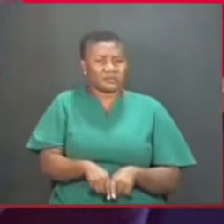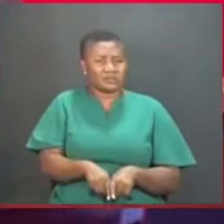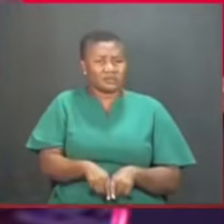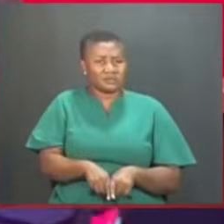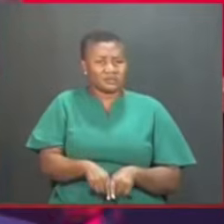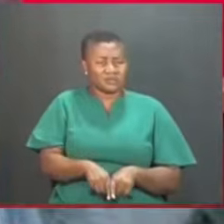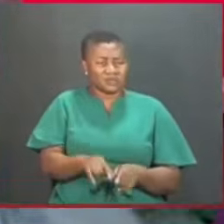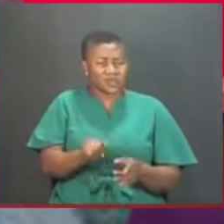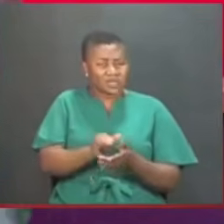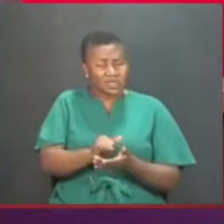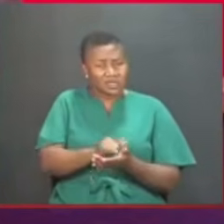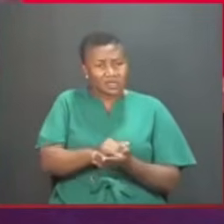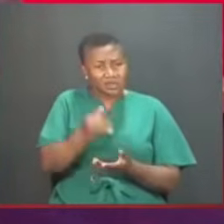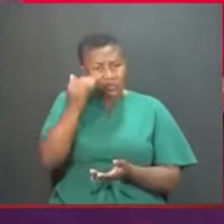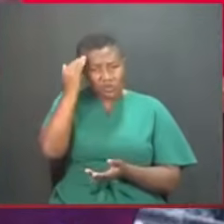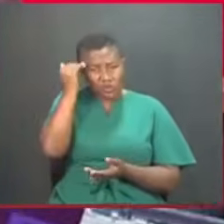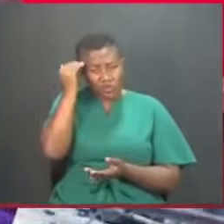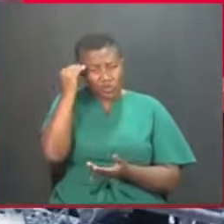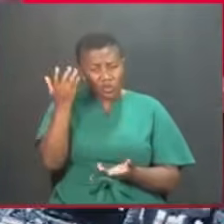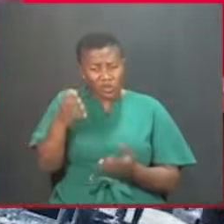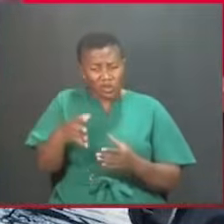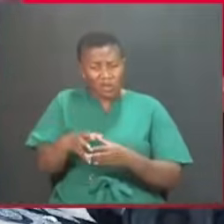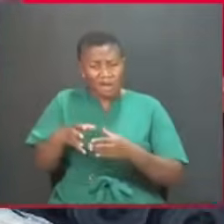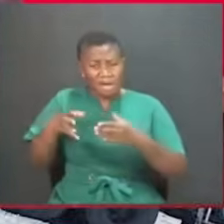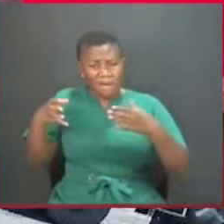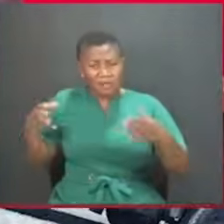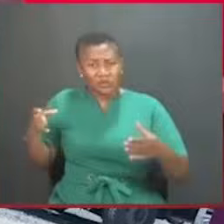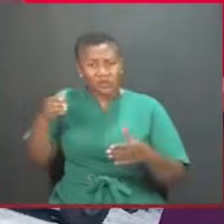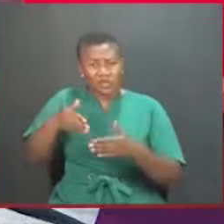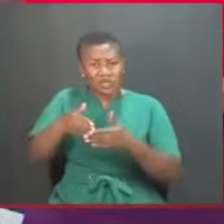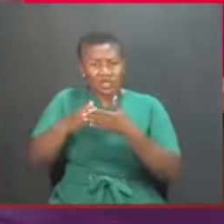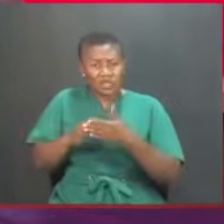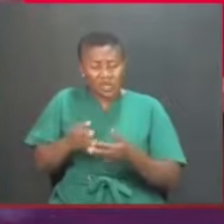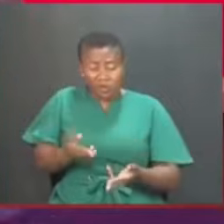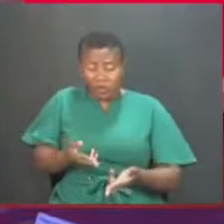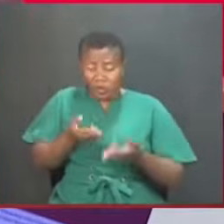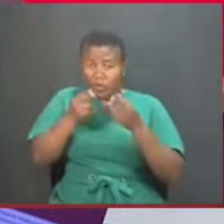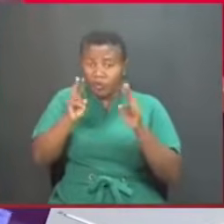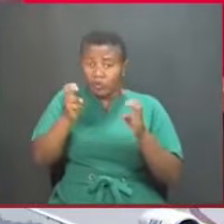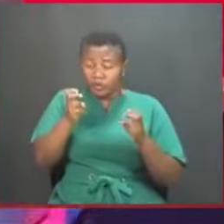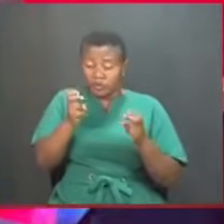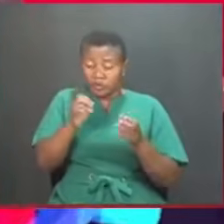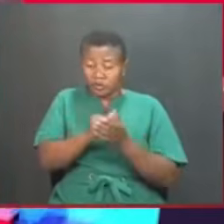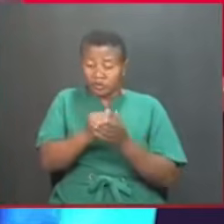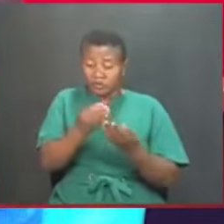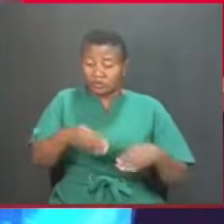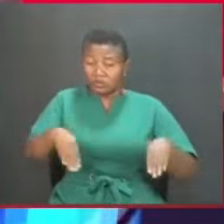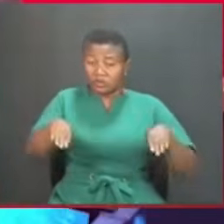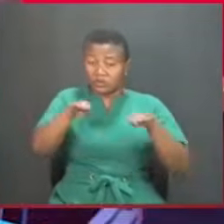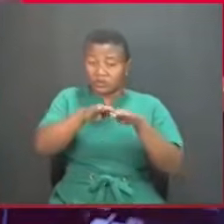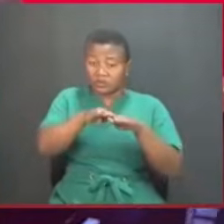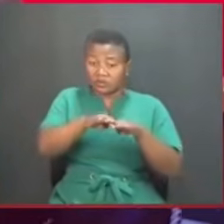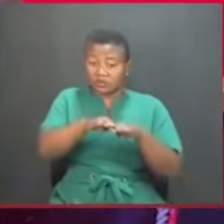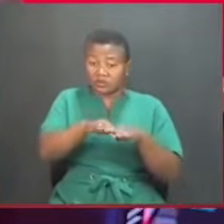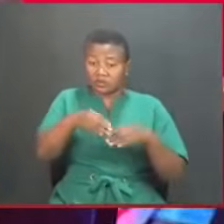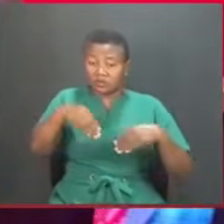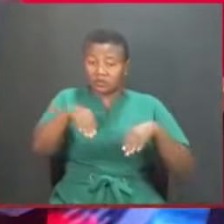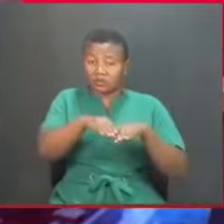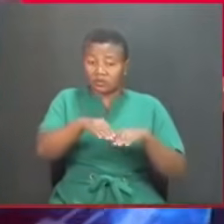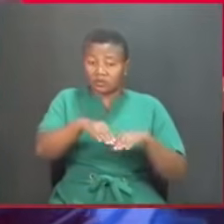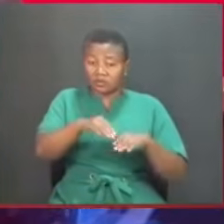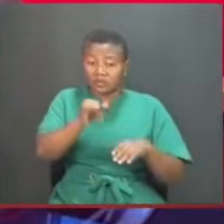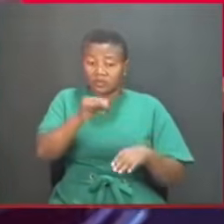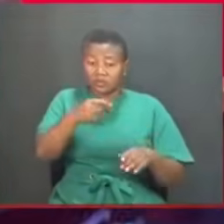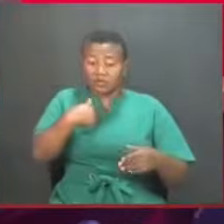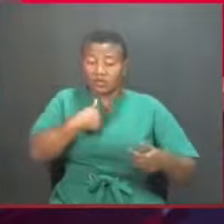And that is why the majority leader even raised the issue that even if we're taking the business according to how it's captured on the